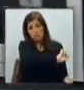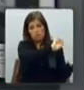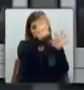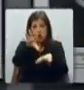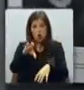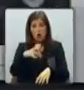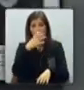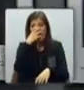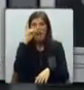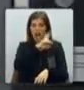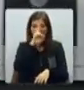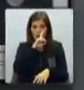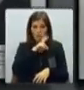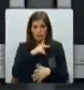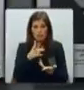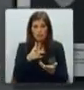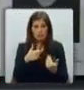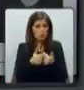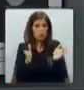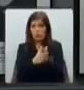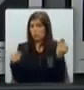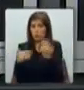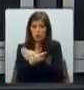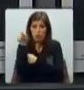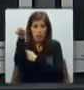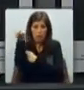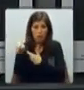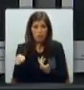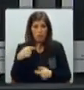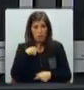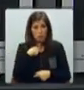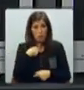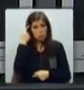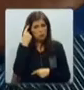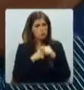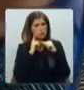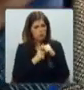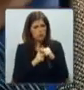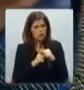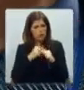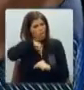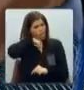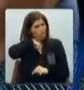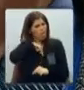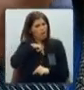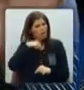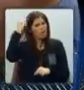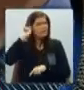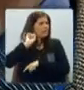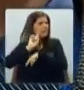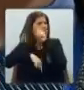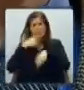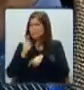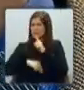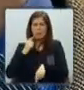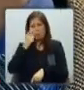taken to the gas chamber and all have been killed. And I am an optimist. I am a chronic,